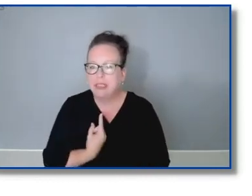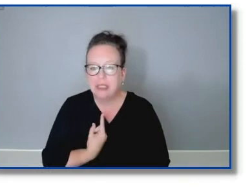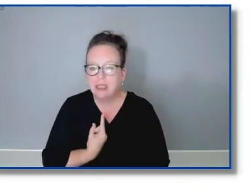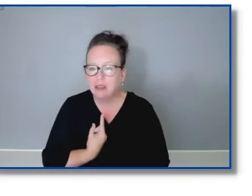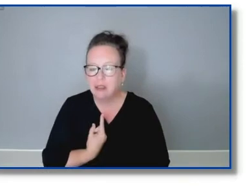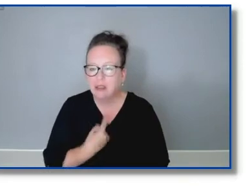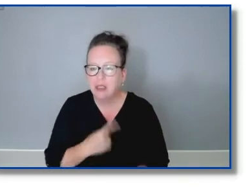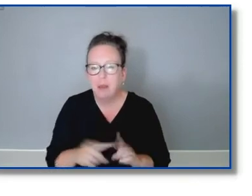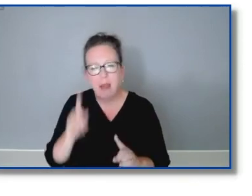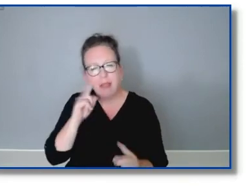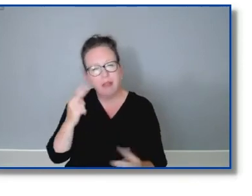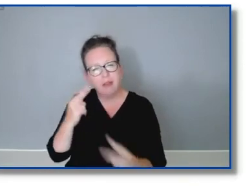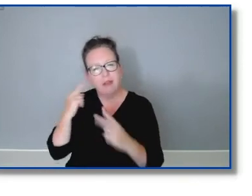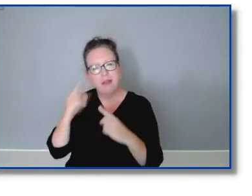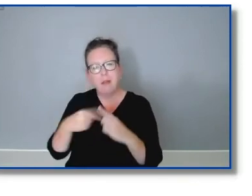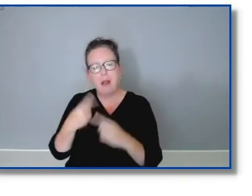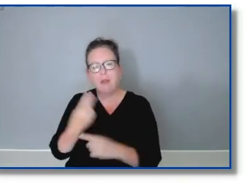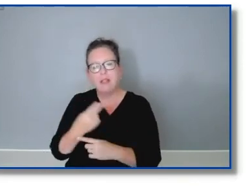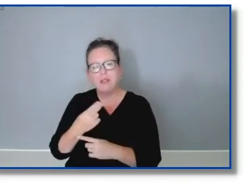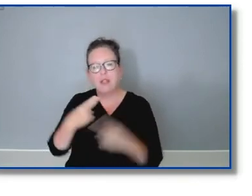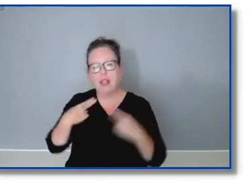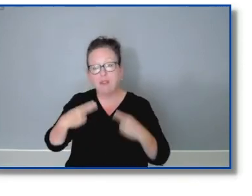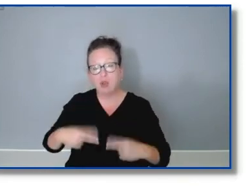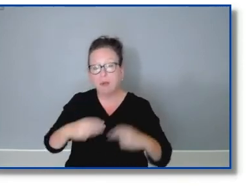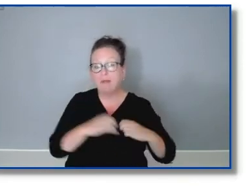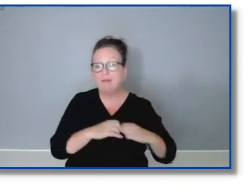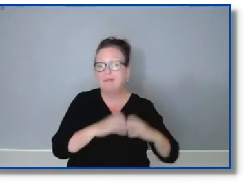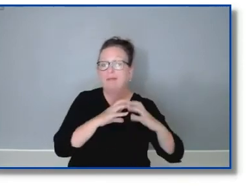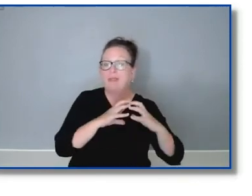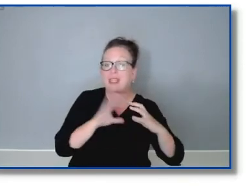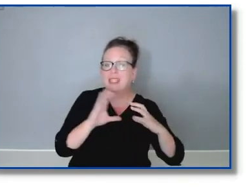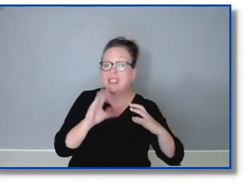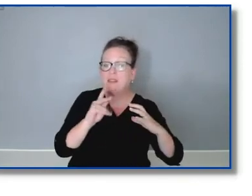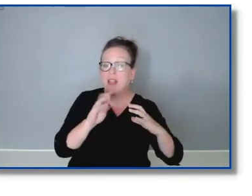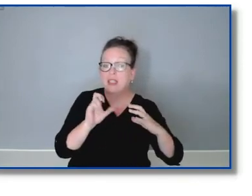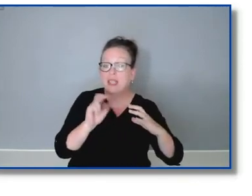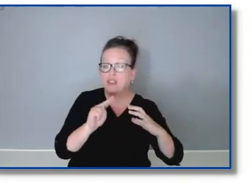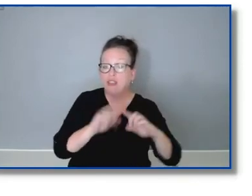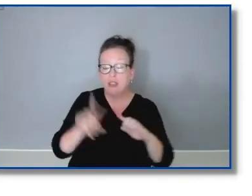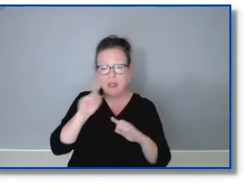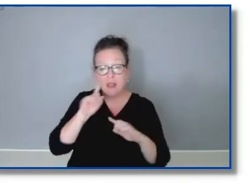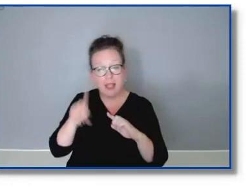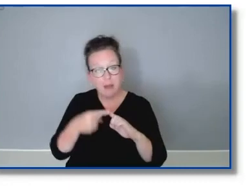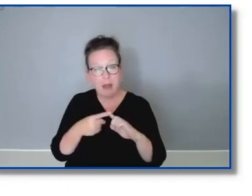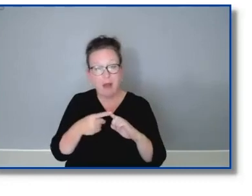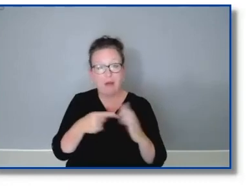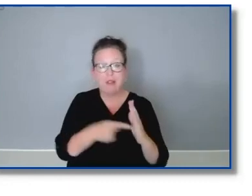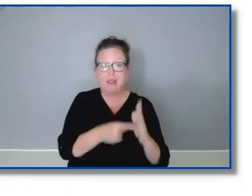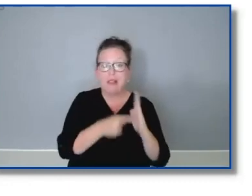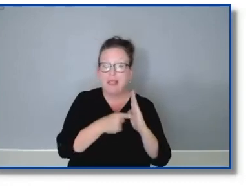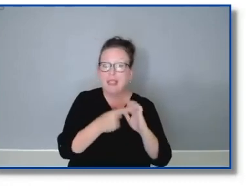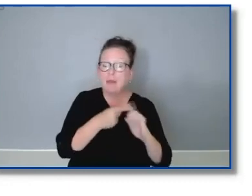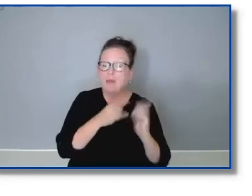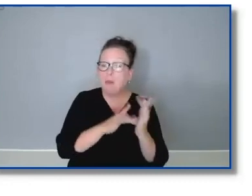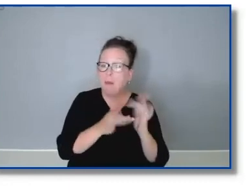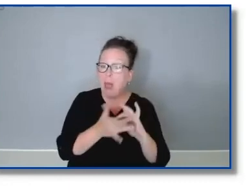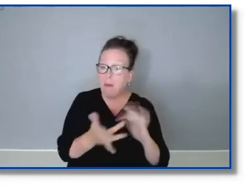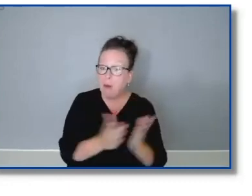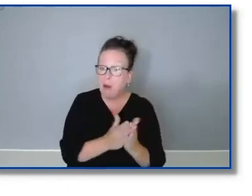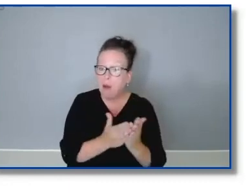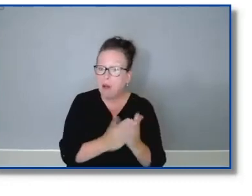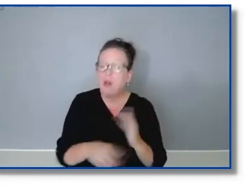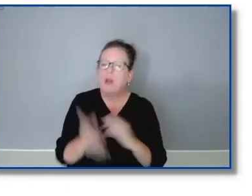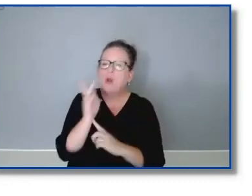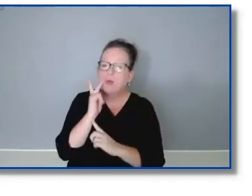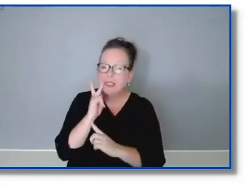the history of human civilization, with the examples of the Bible or the mythologies, we realize that